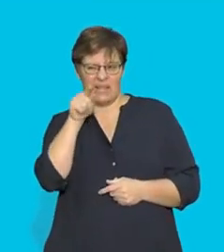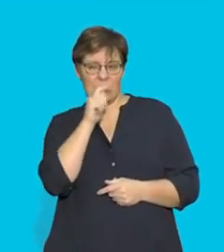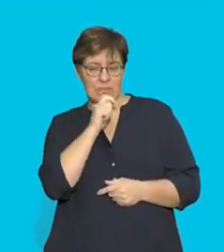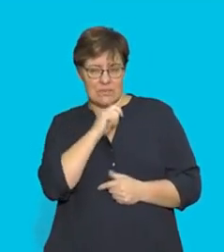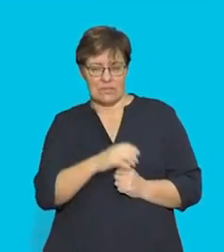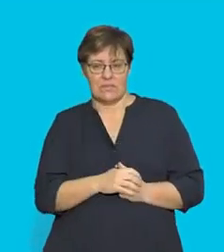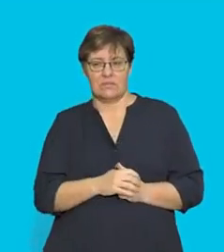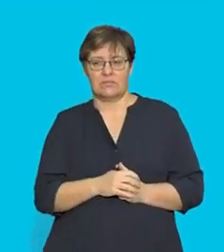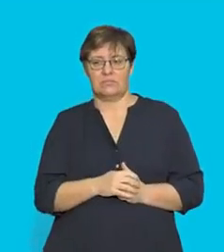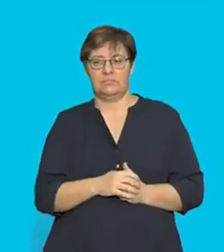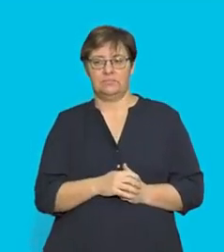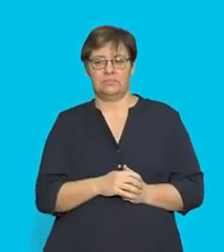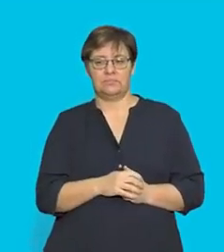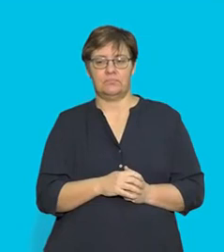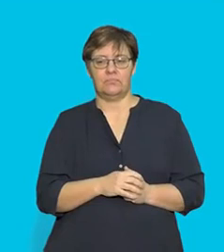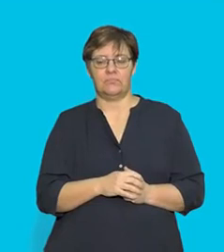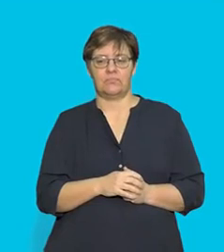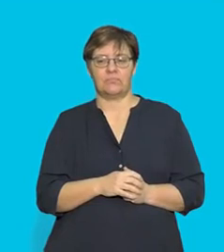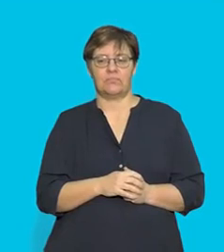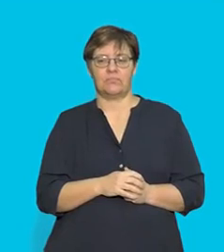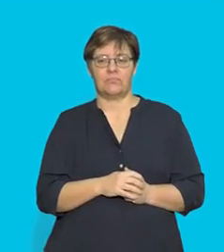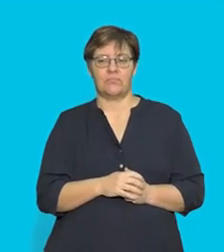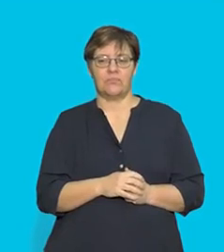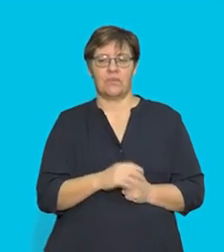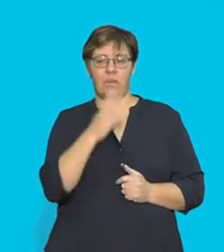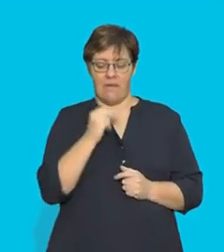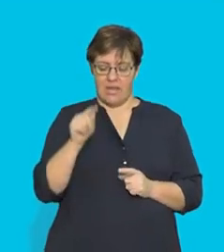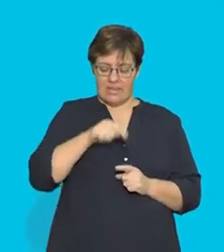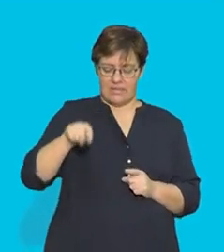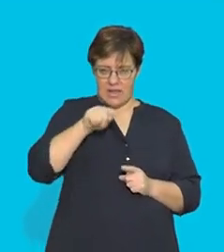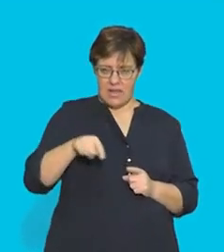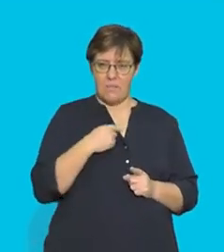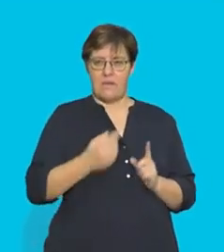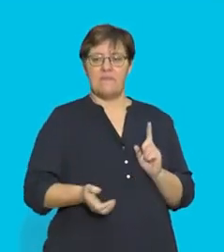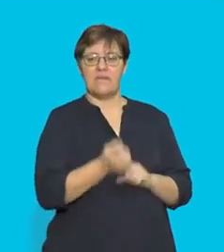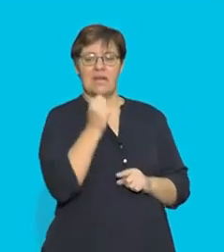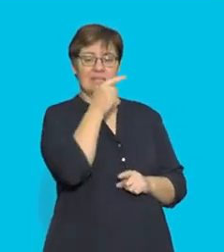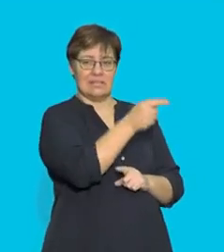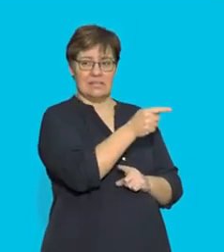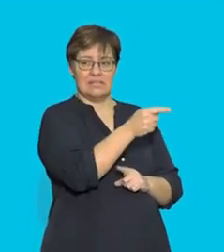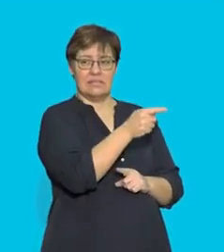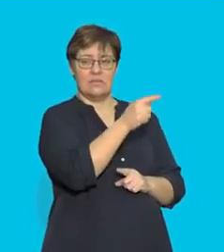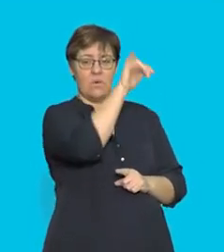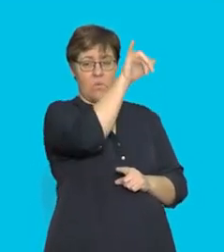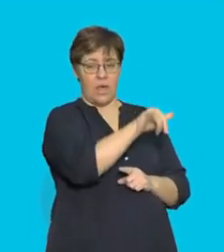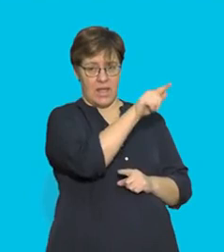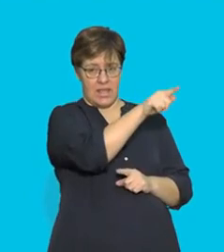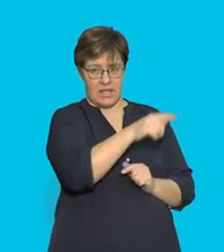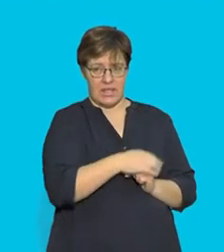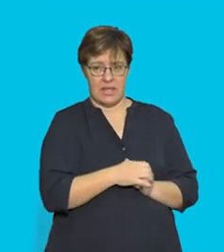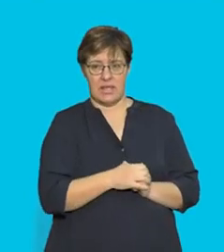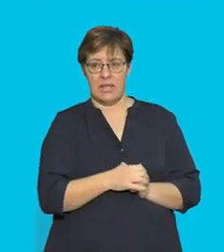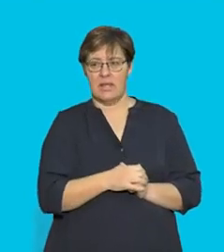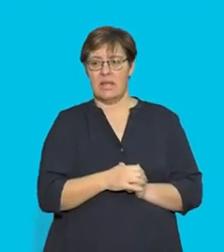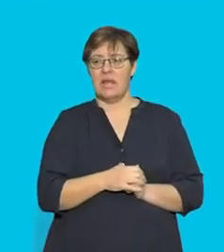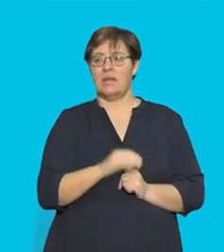got the right angle triangle like this, and we've got theta, and we need to find dB in terms of that. And dB is the